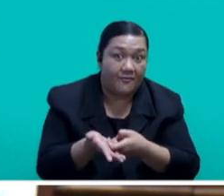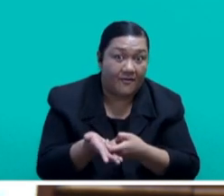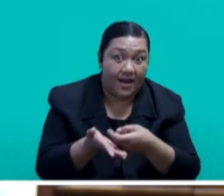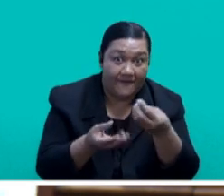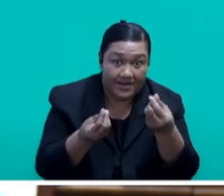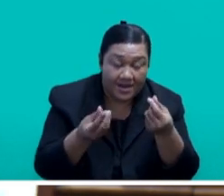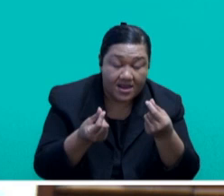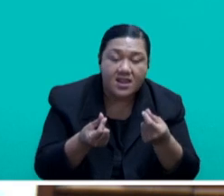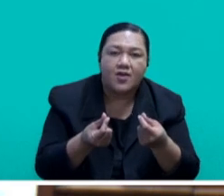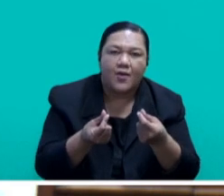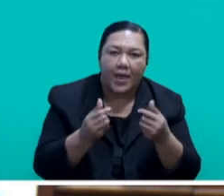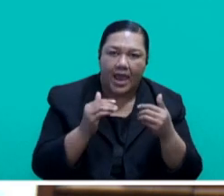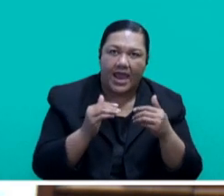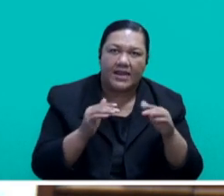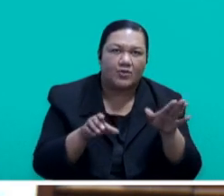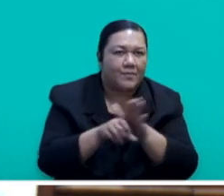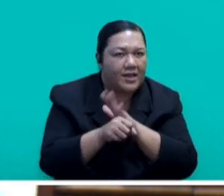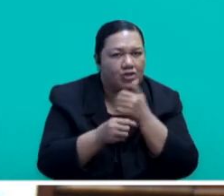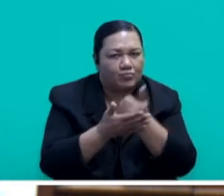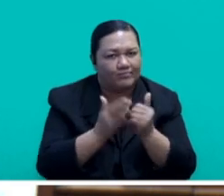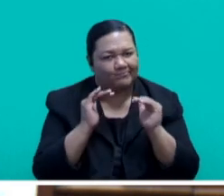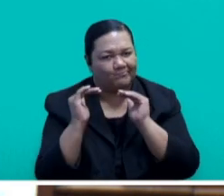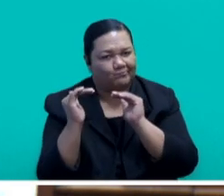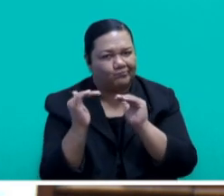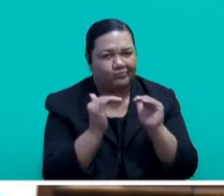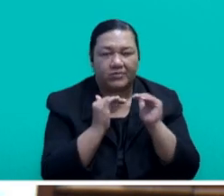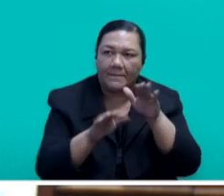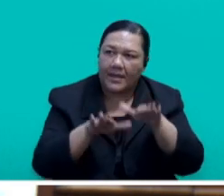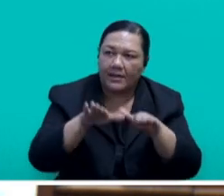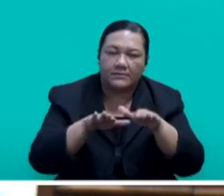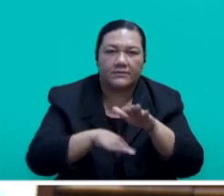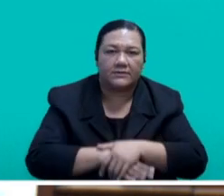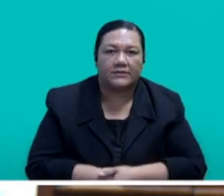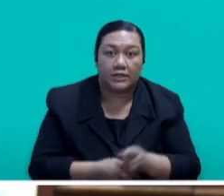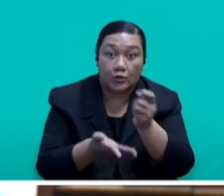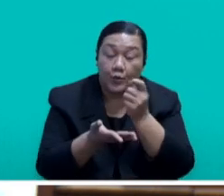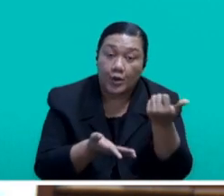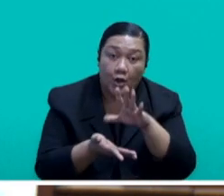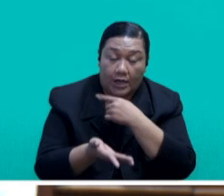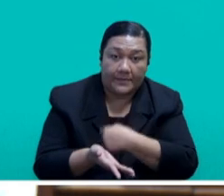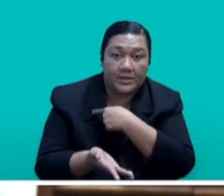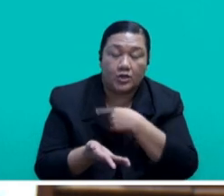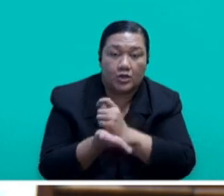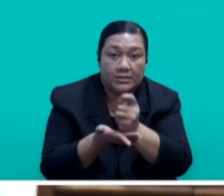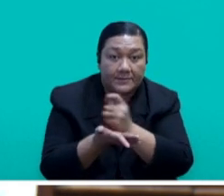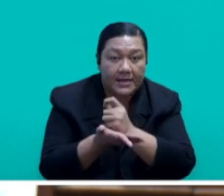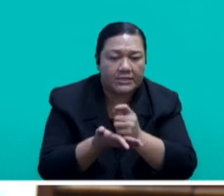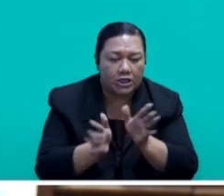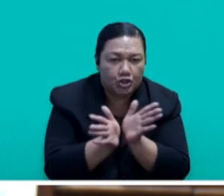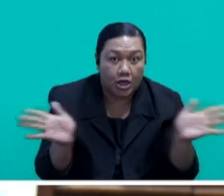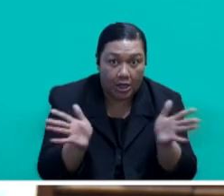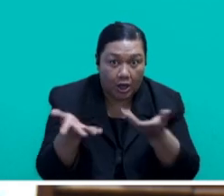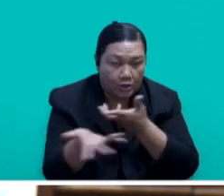Mr. Speaker, sir, we are committed to transparency and genuine consultation with